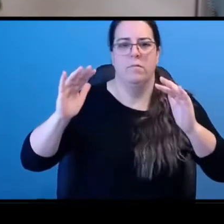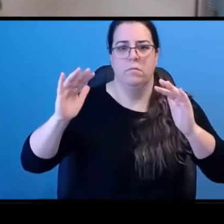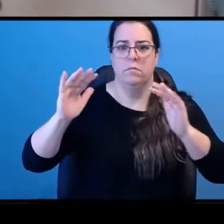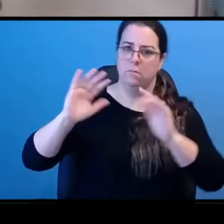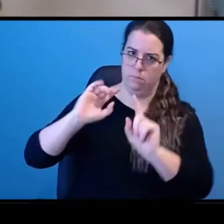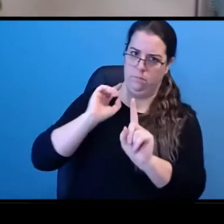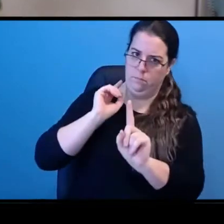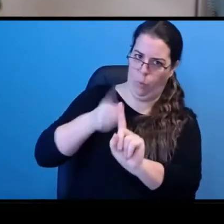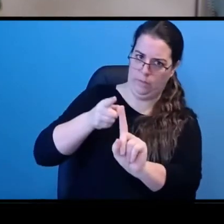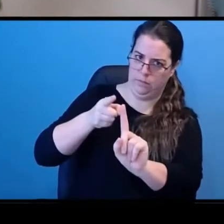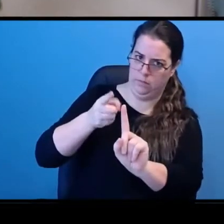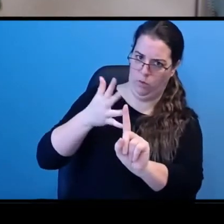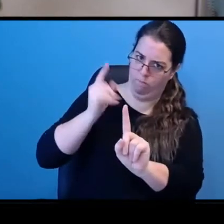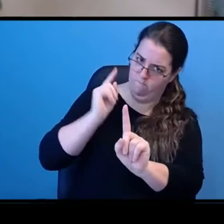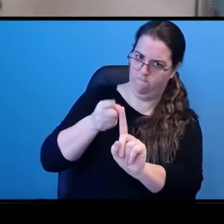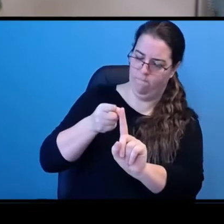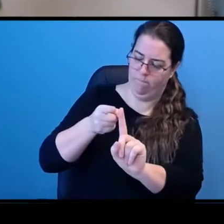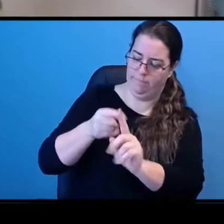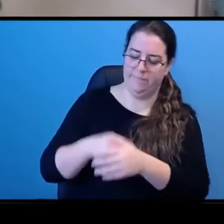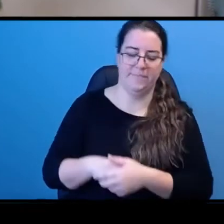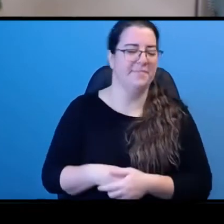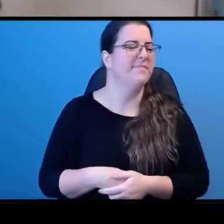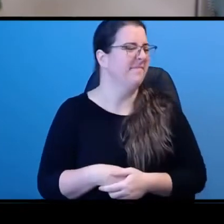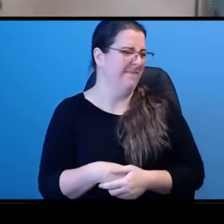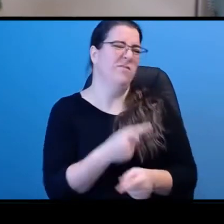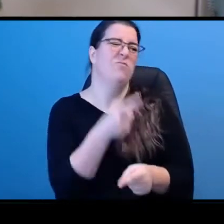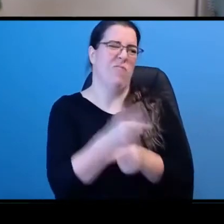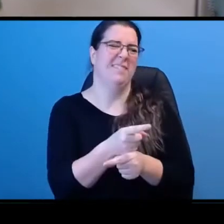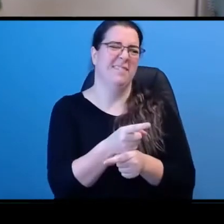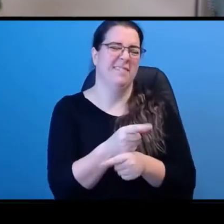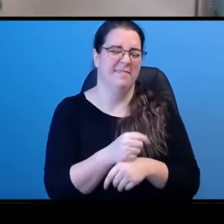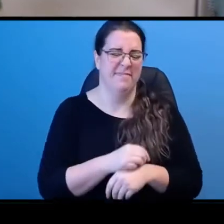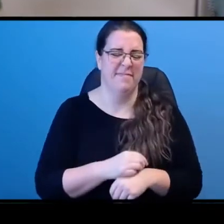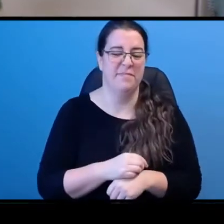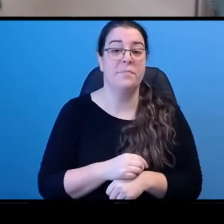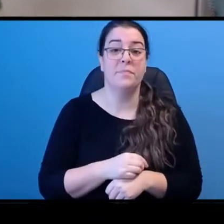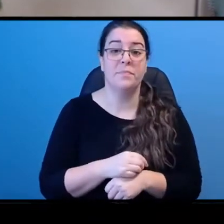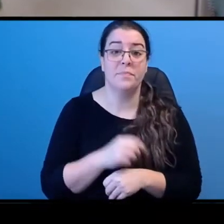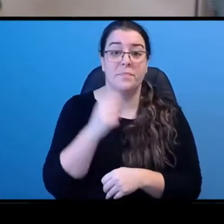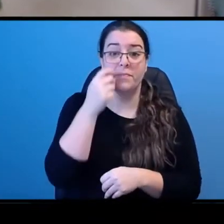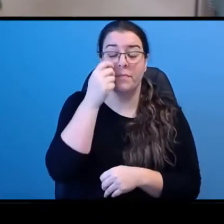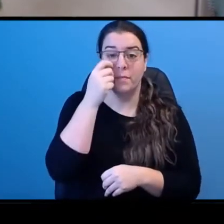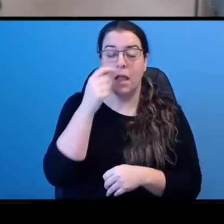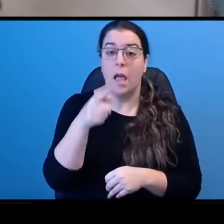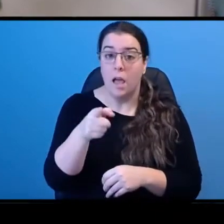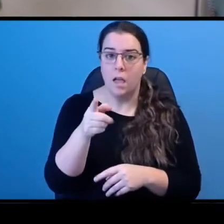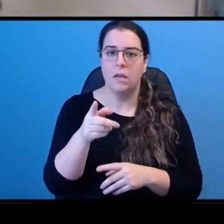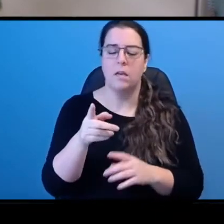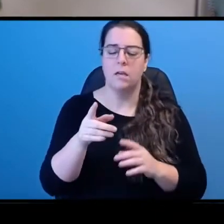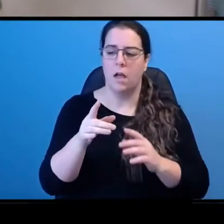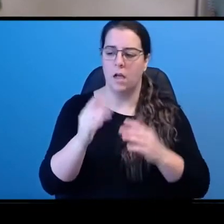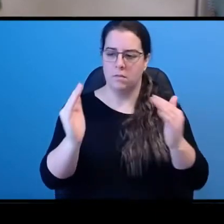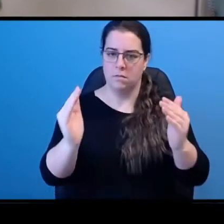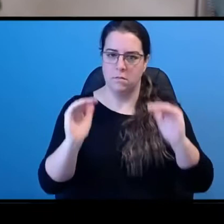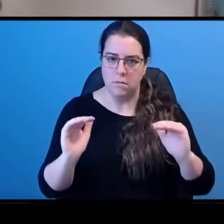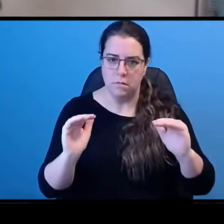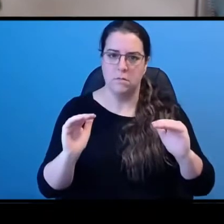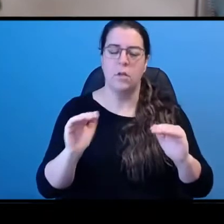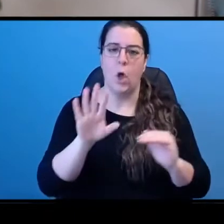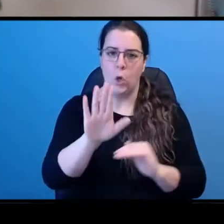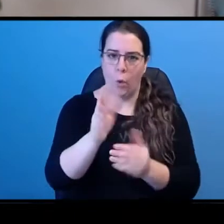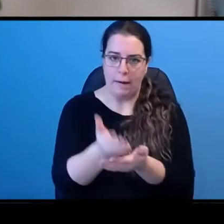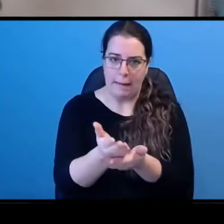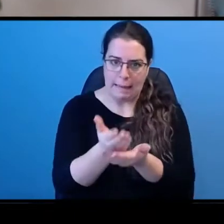And this thing I think is very important. The examples of your work are more important than the accolades. So if you've received